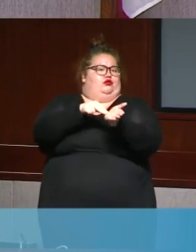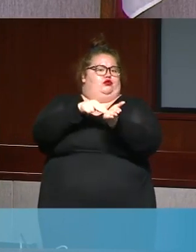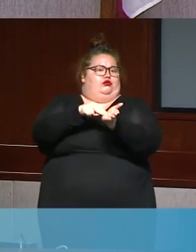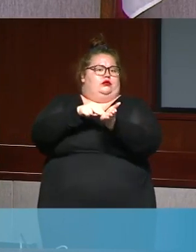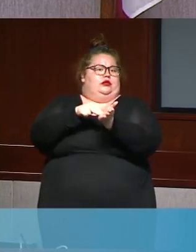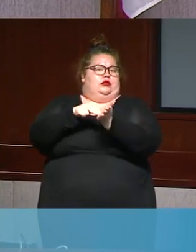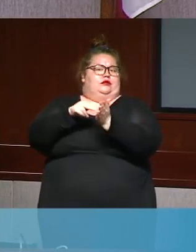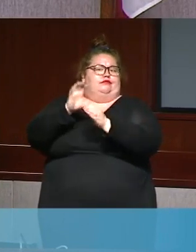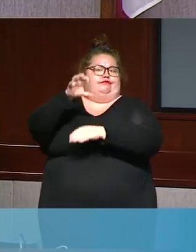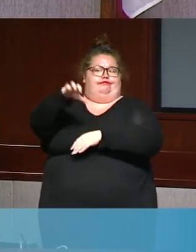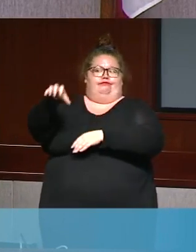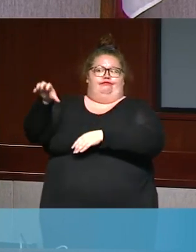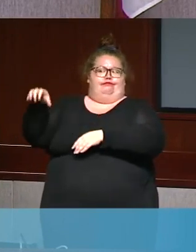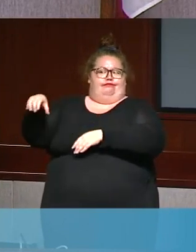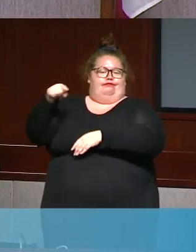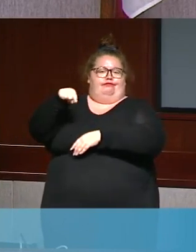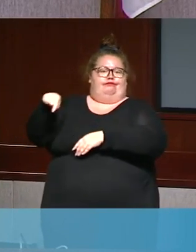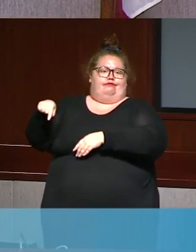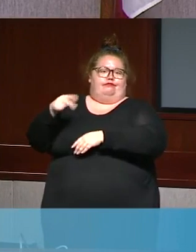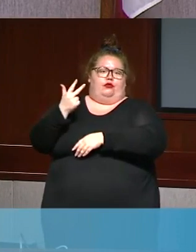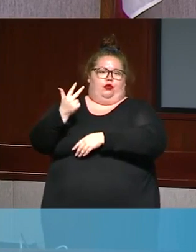community.